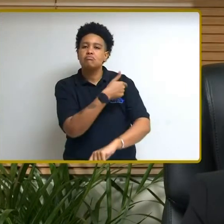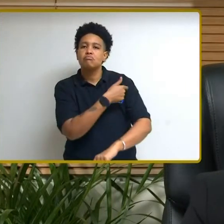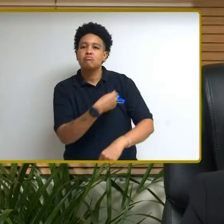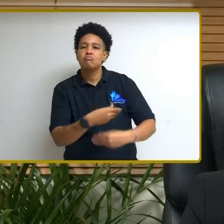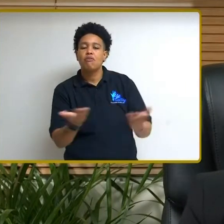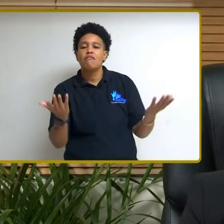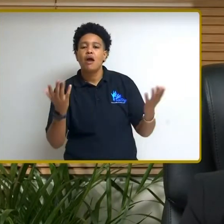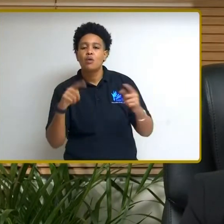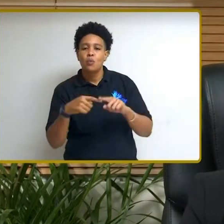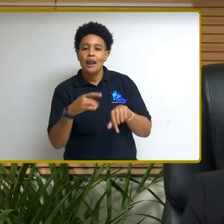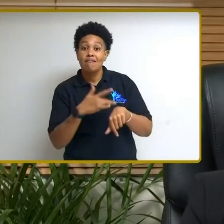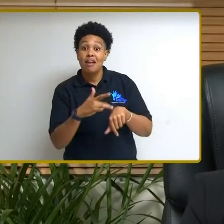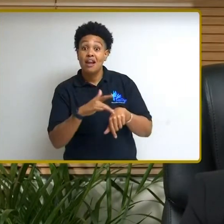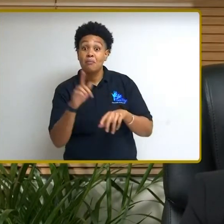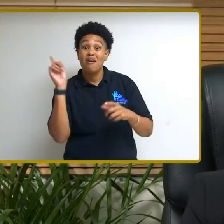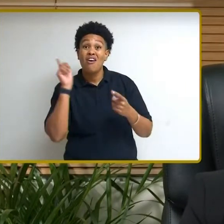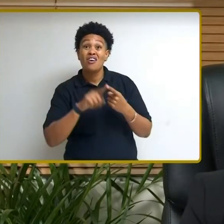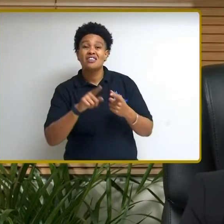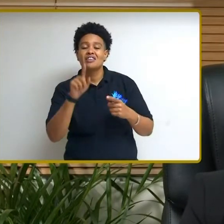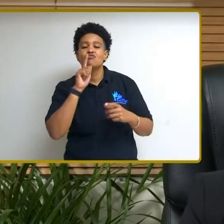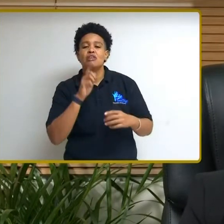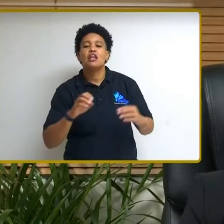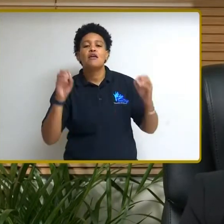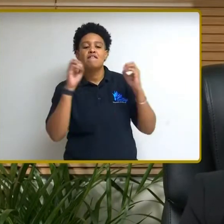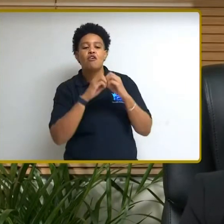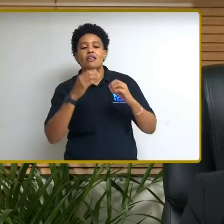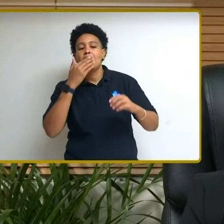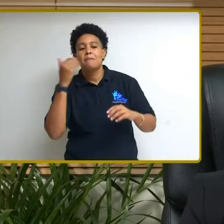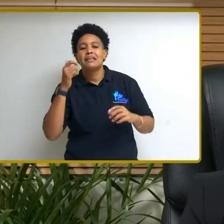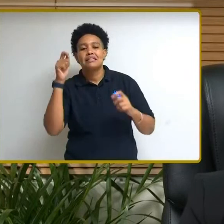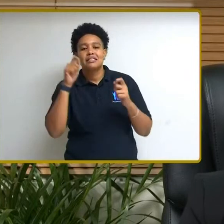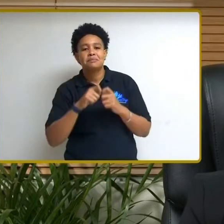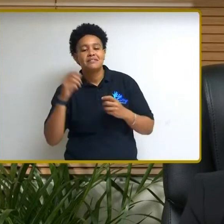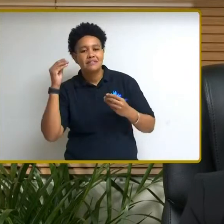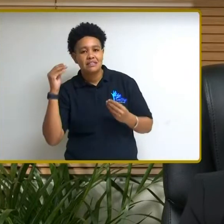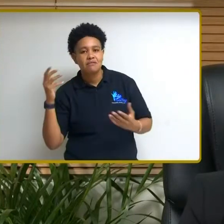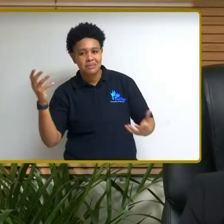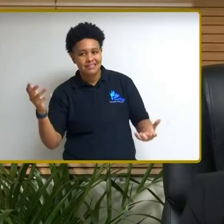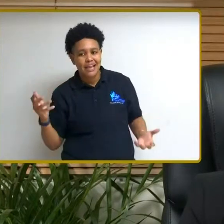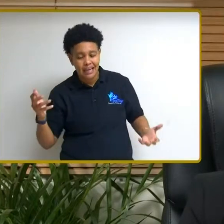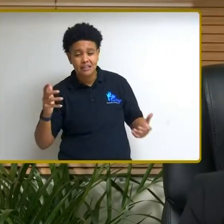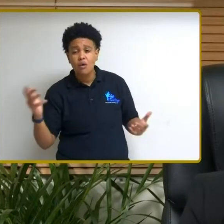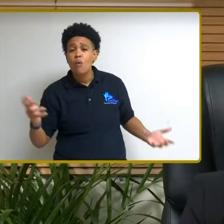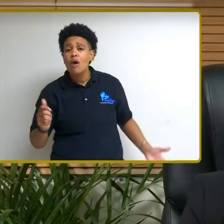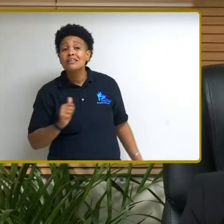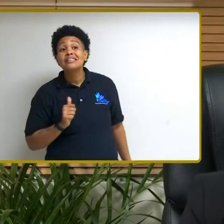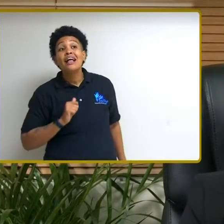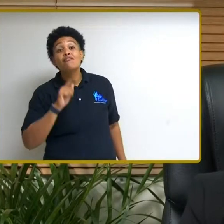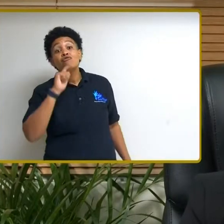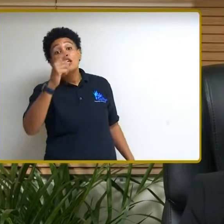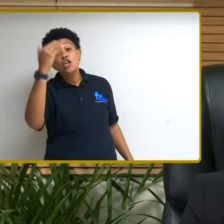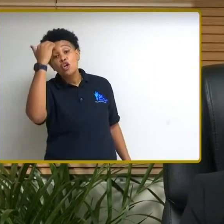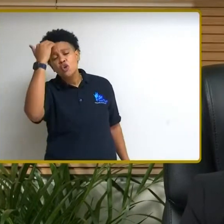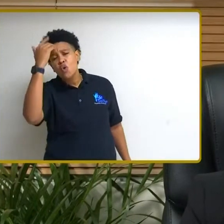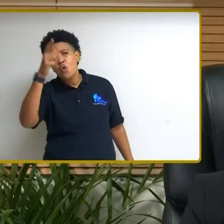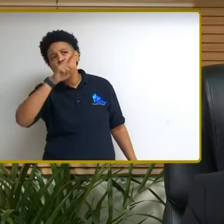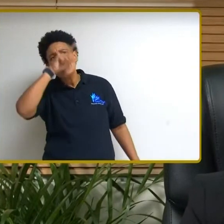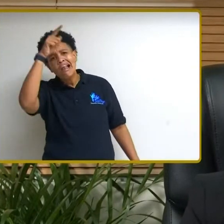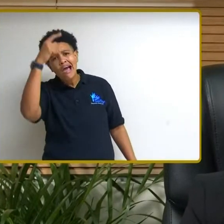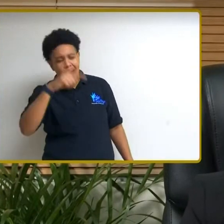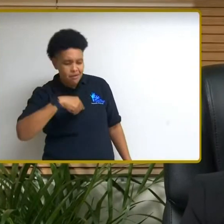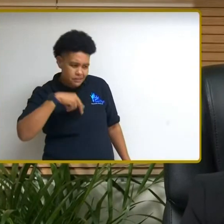it's available until there is further and better particulars. What I know is